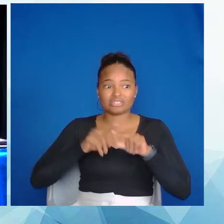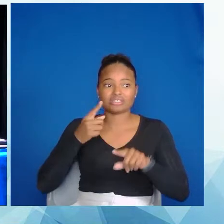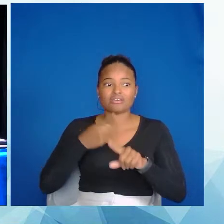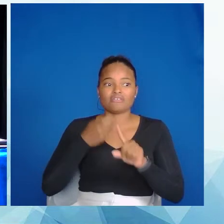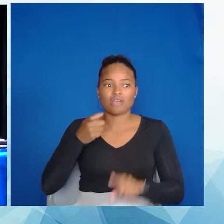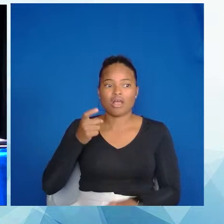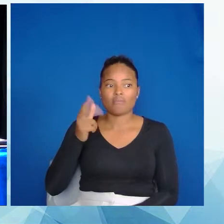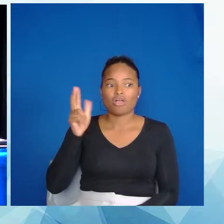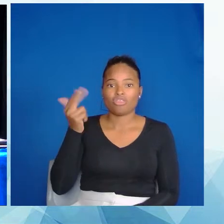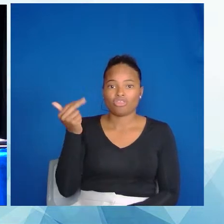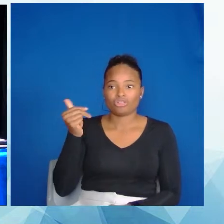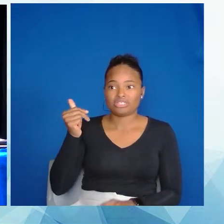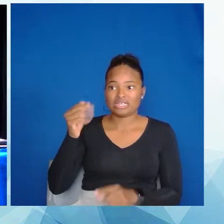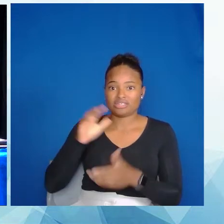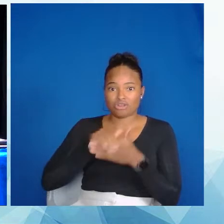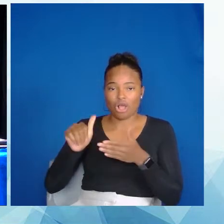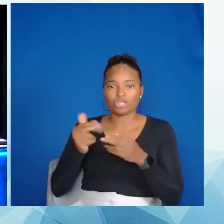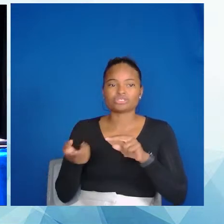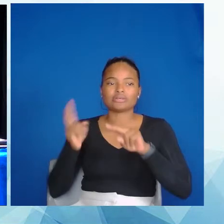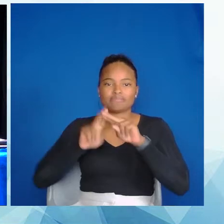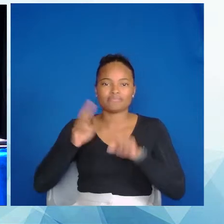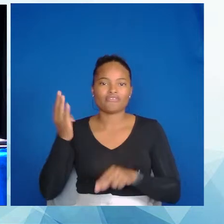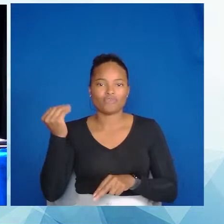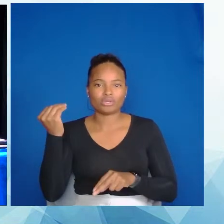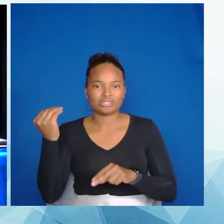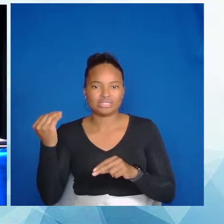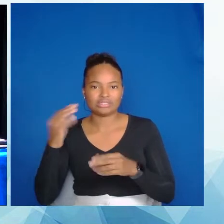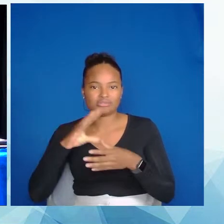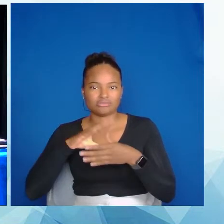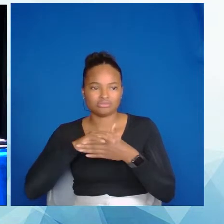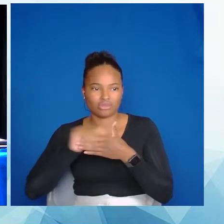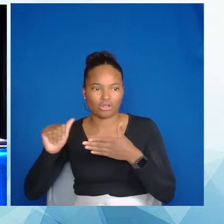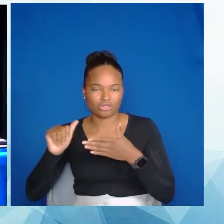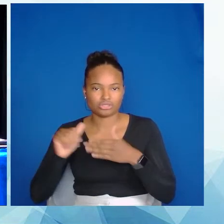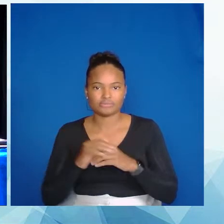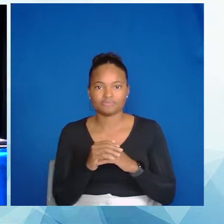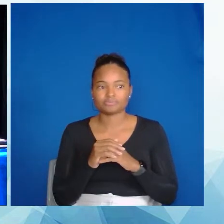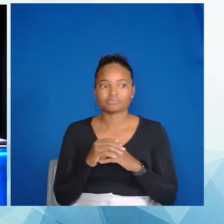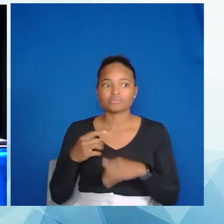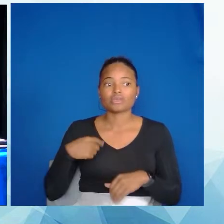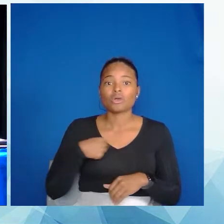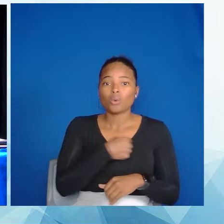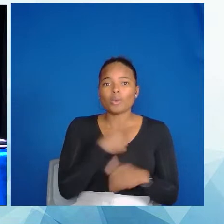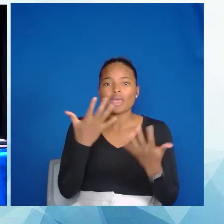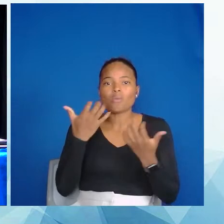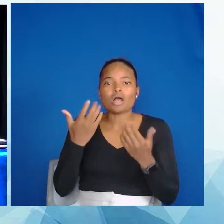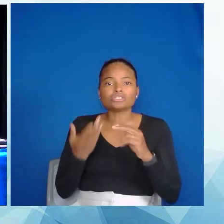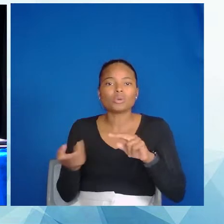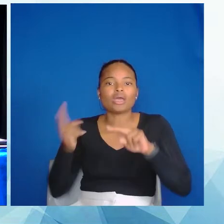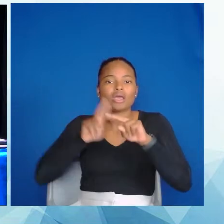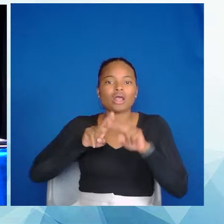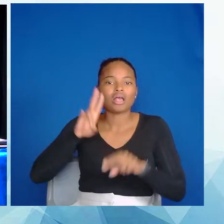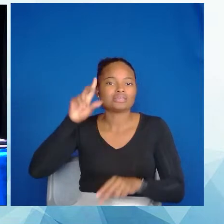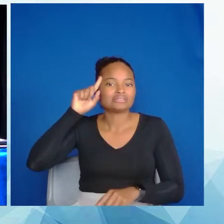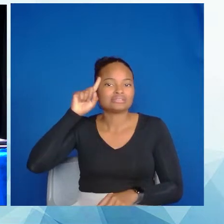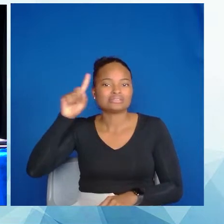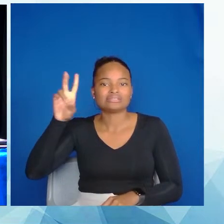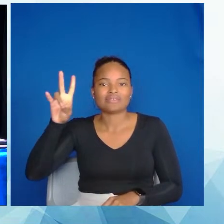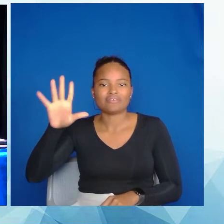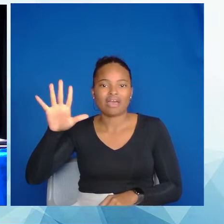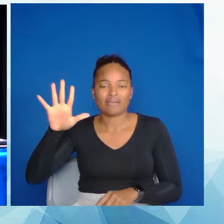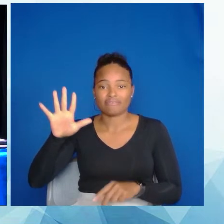$14.35. We're requesting approval to adjust the noted salary schedules by 75 cents, which will bring the starting rate